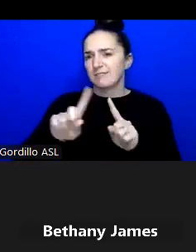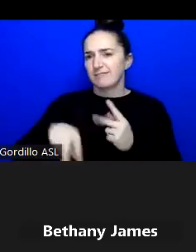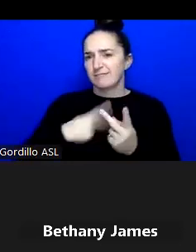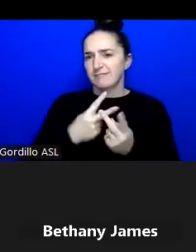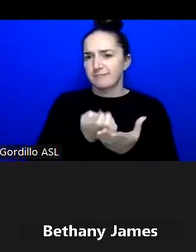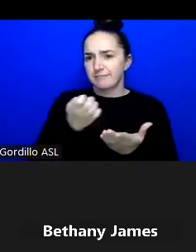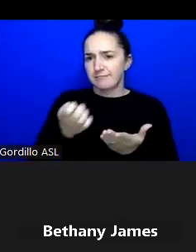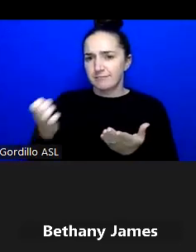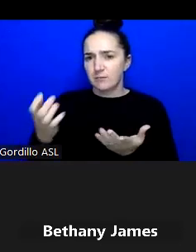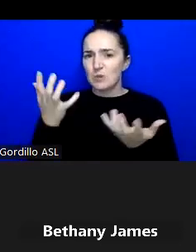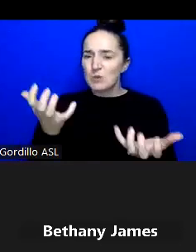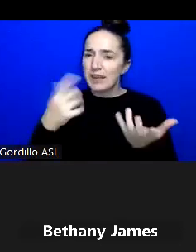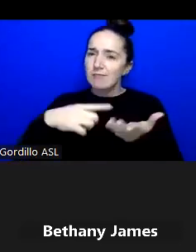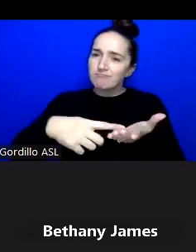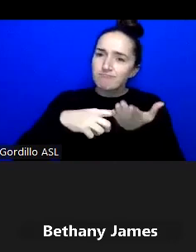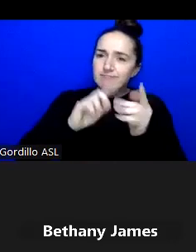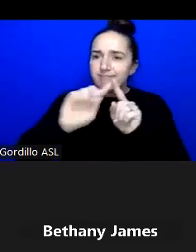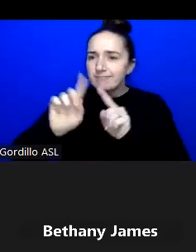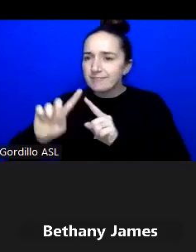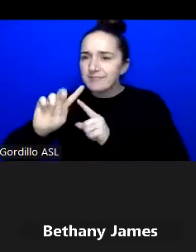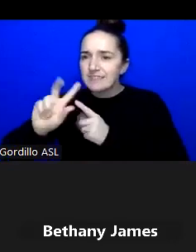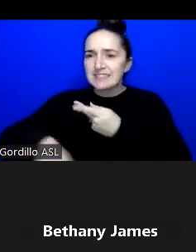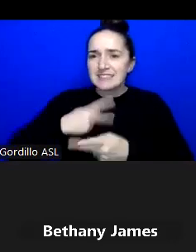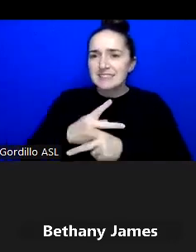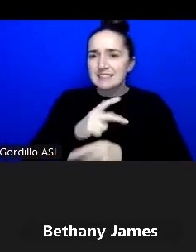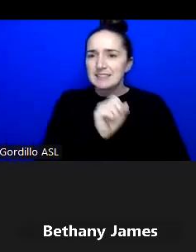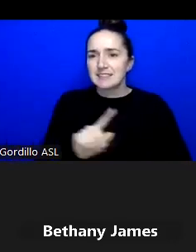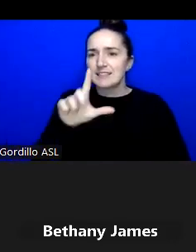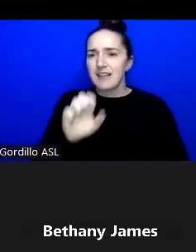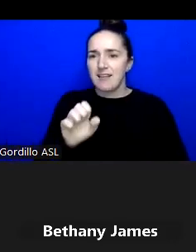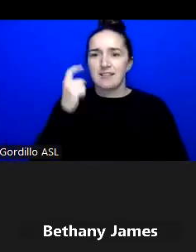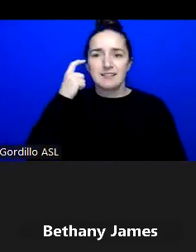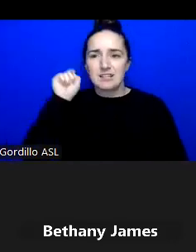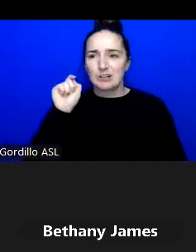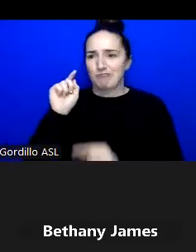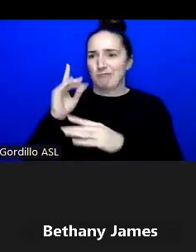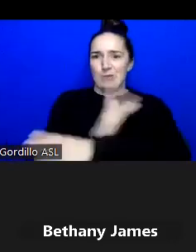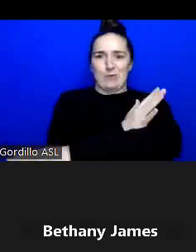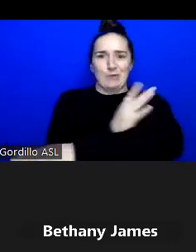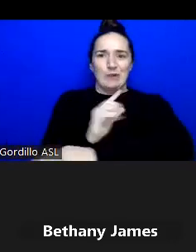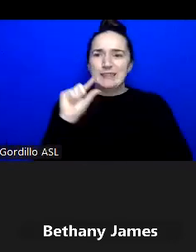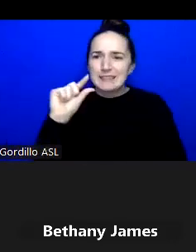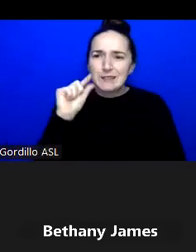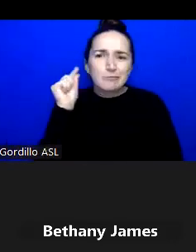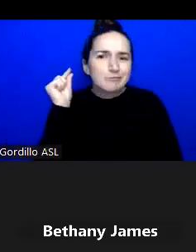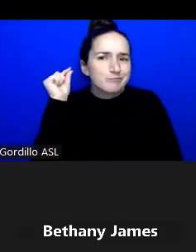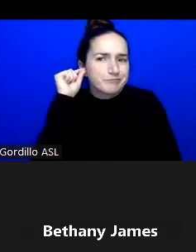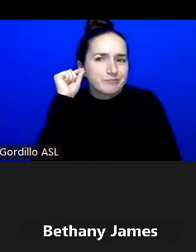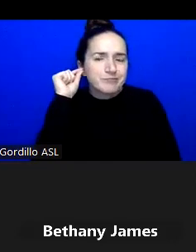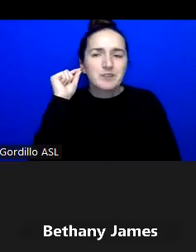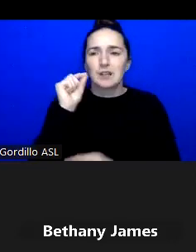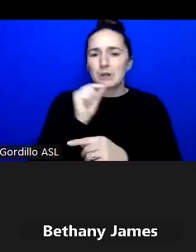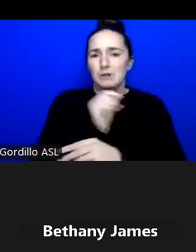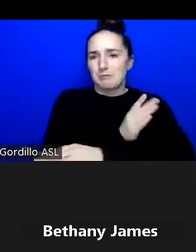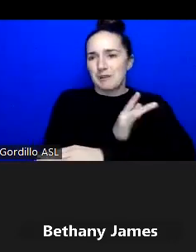to explore the different styles of hearing aids. There's a huge range from little teeny tiny ones that go in the ear up through ones that sit behind